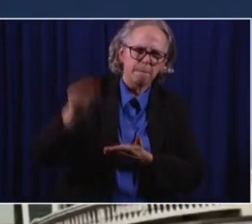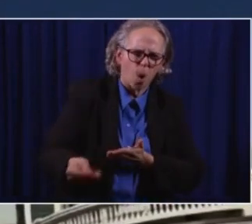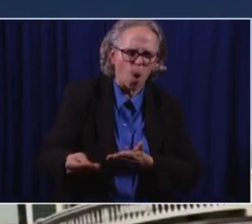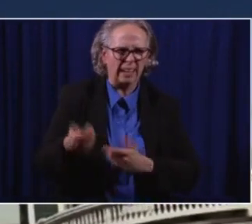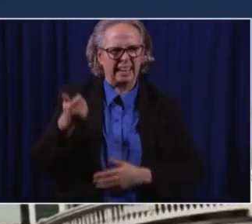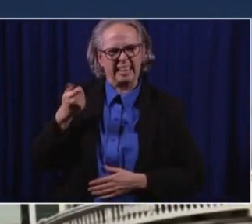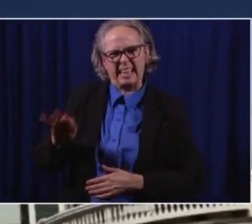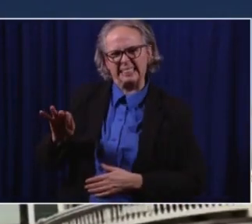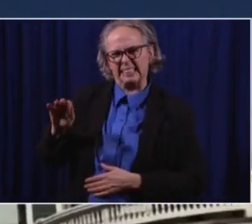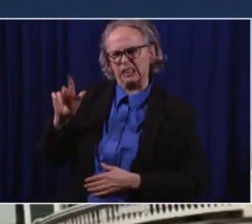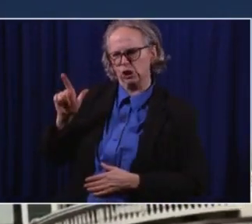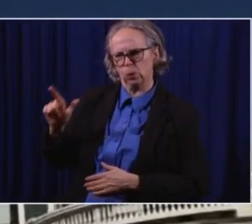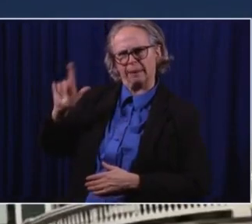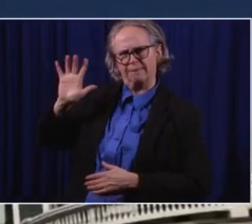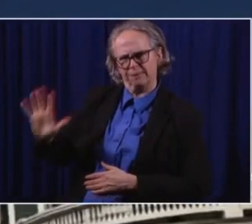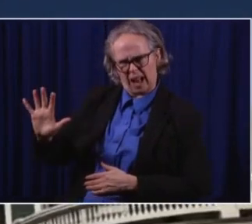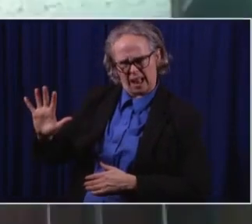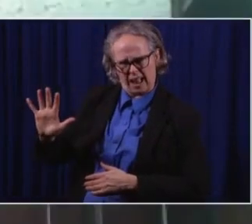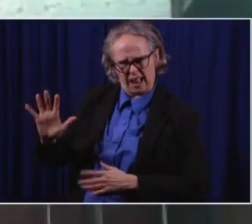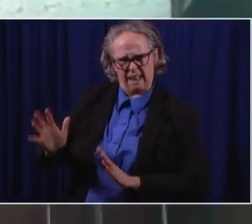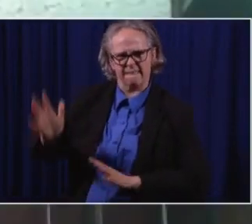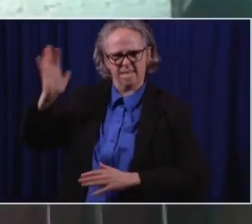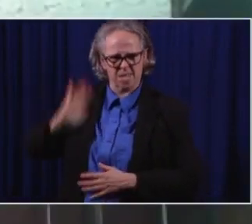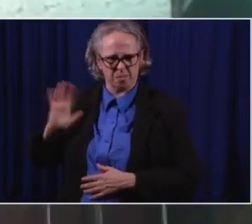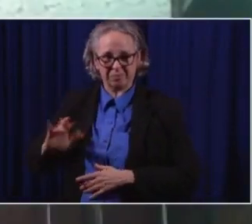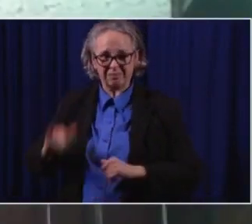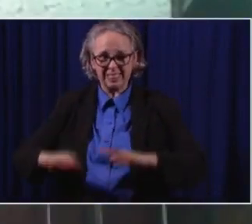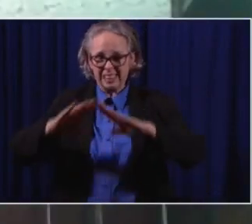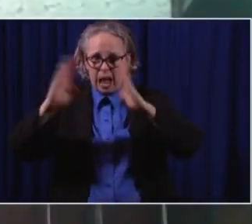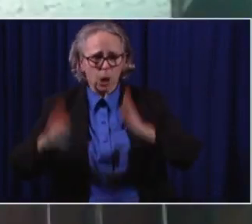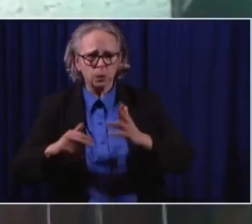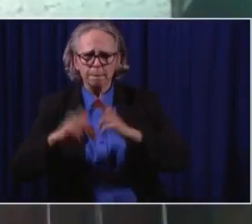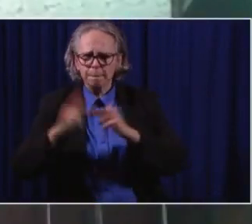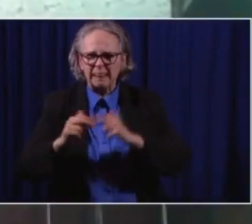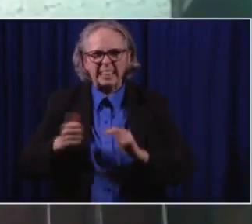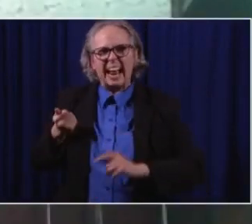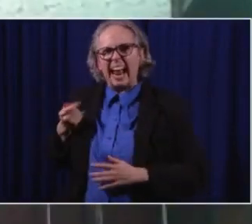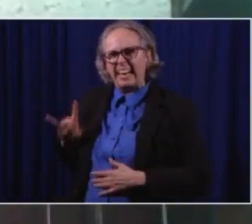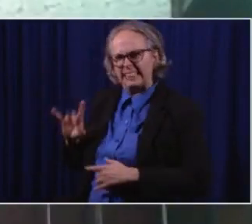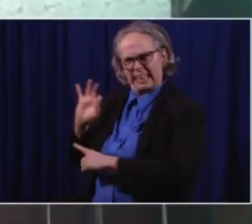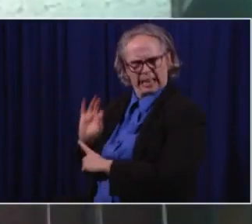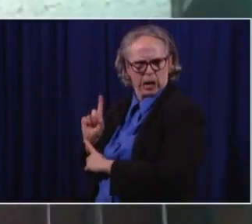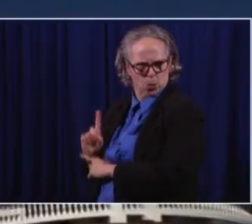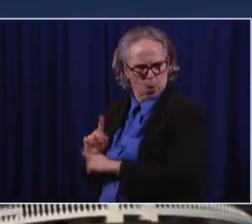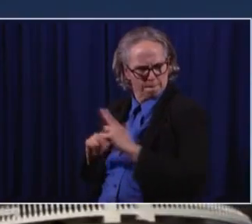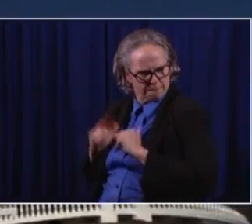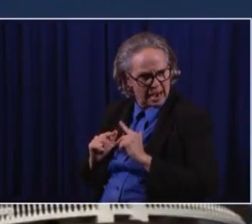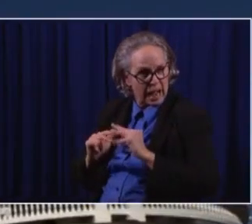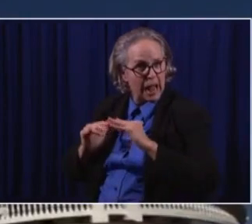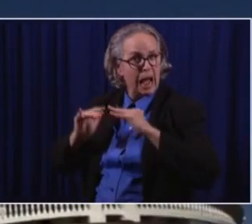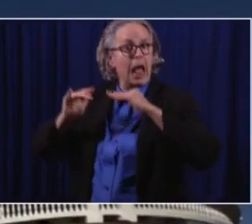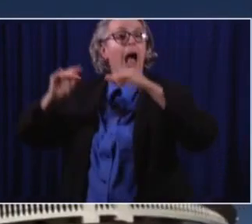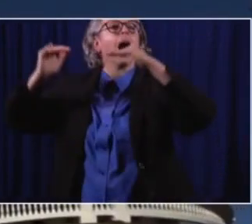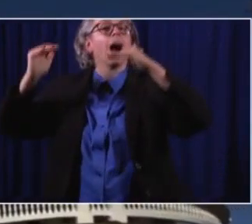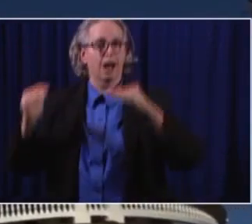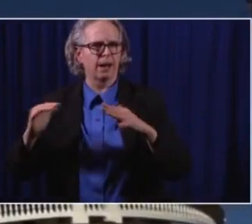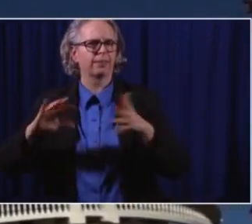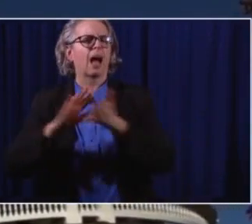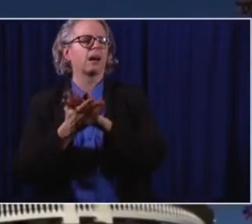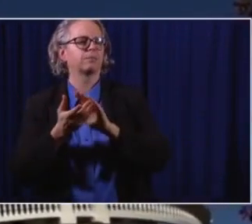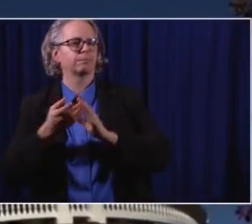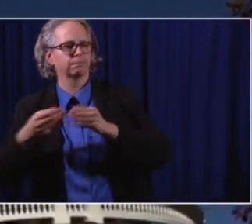died. The Hardings had the house built in 1891. And during the year he and Florence were engaged to be